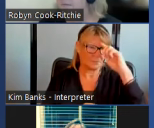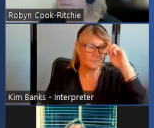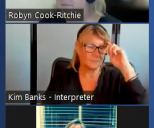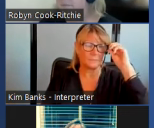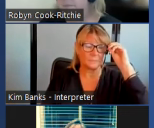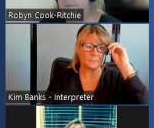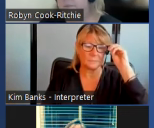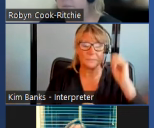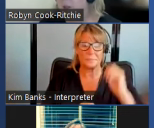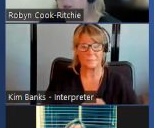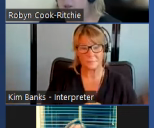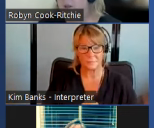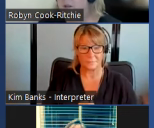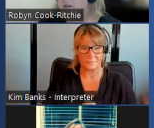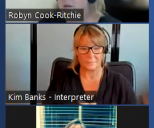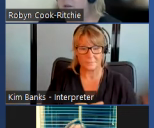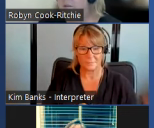Okay.